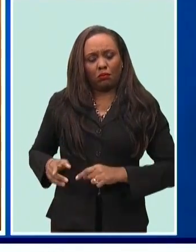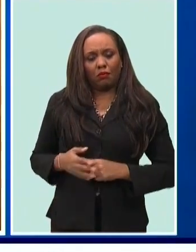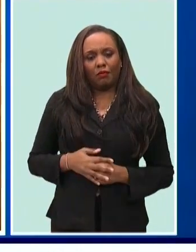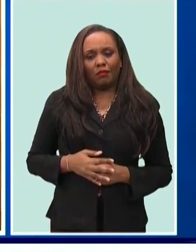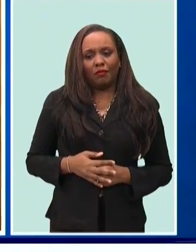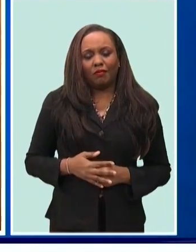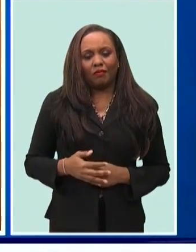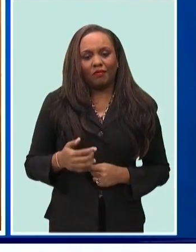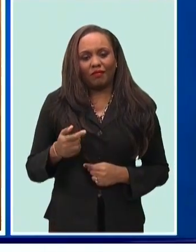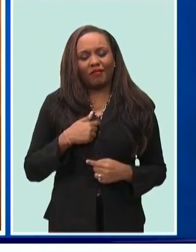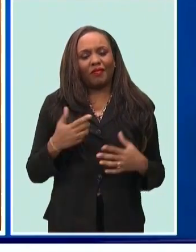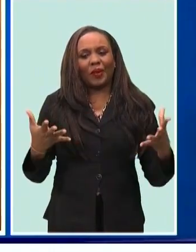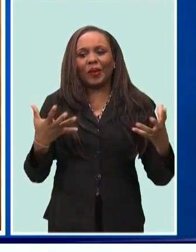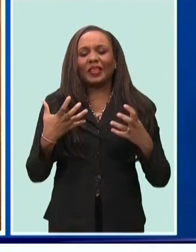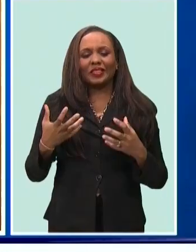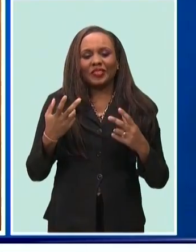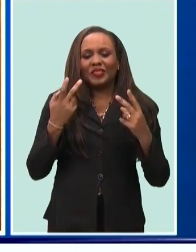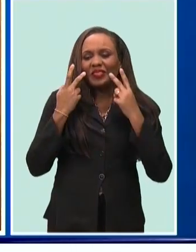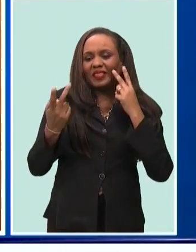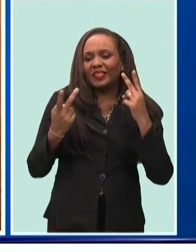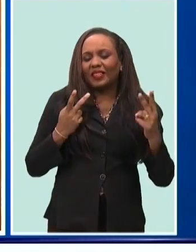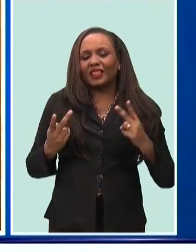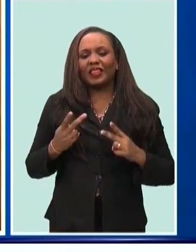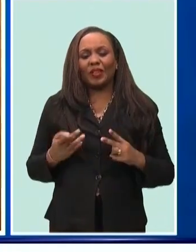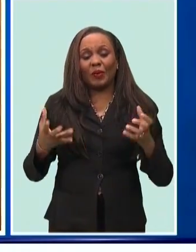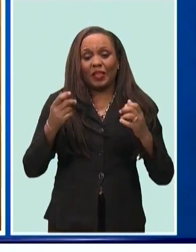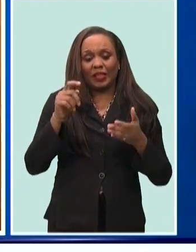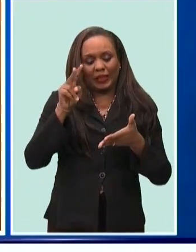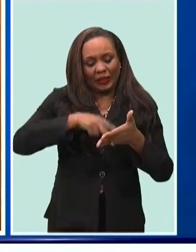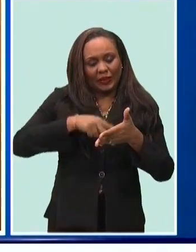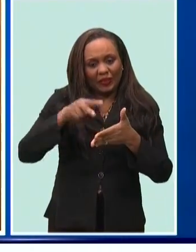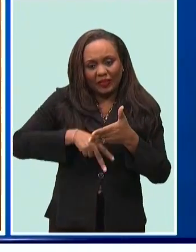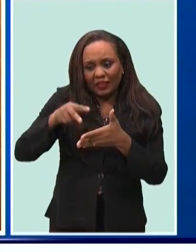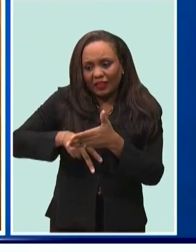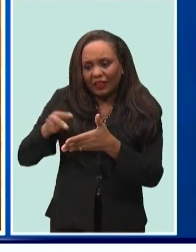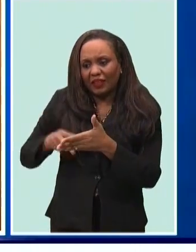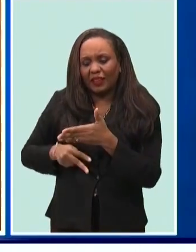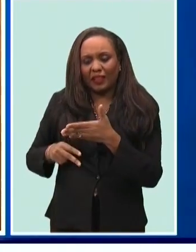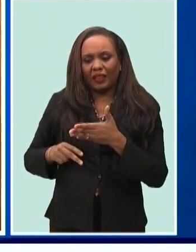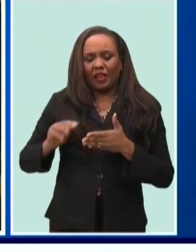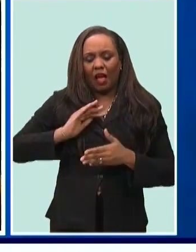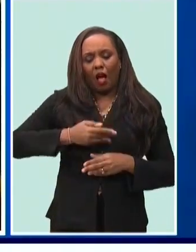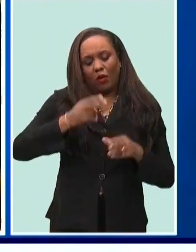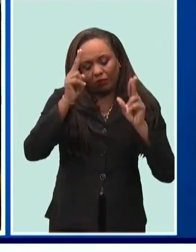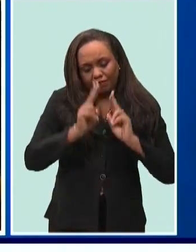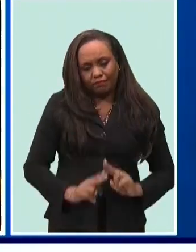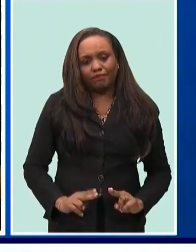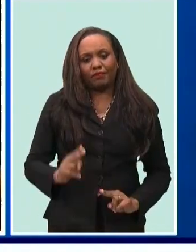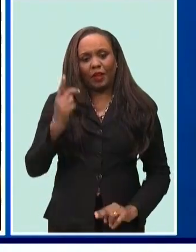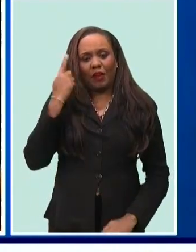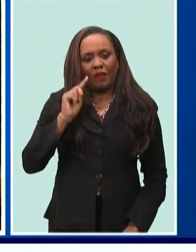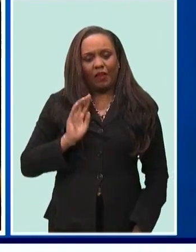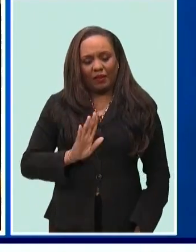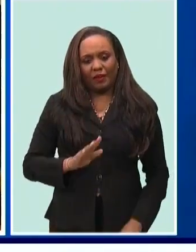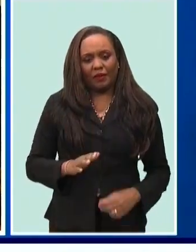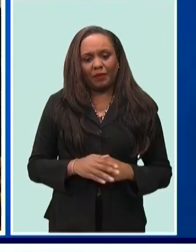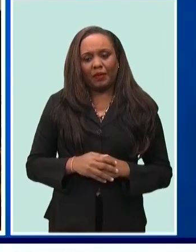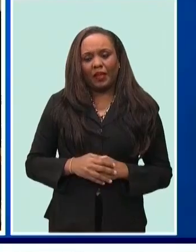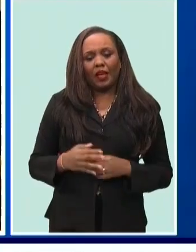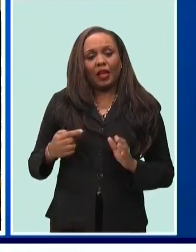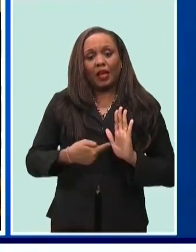you to have a look at what we have written in the catalog. The tribute exhibit to him is directly across the